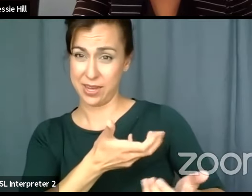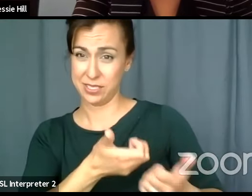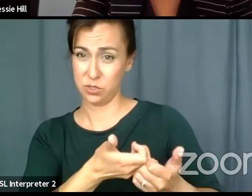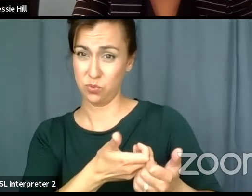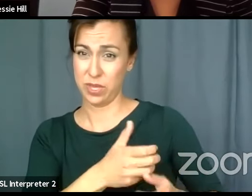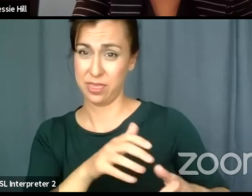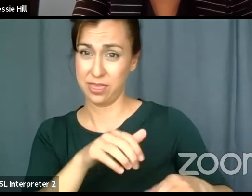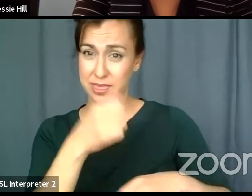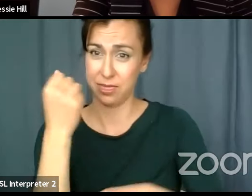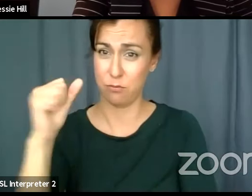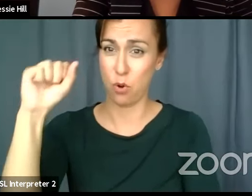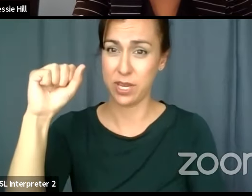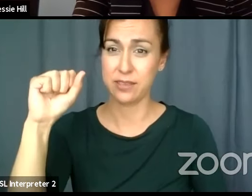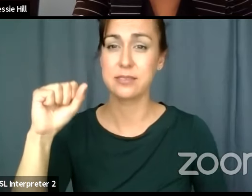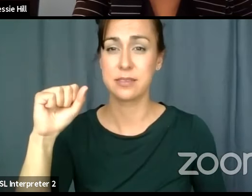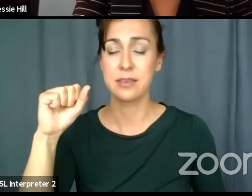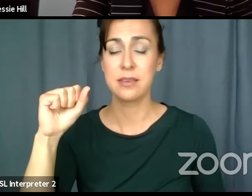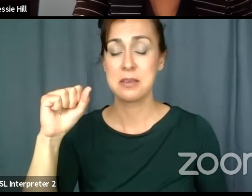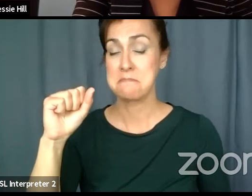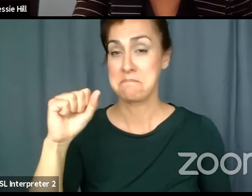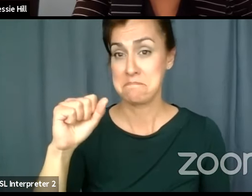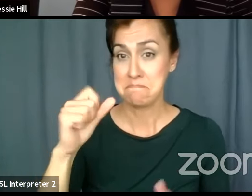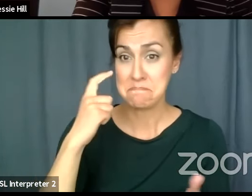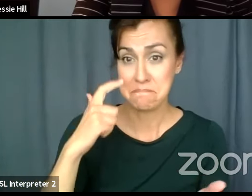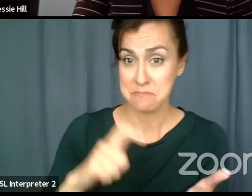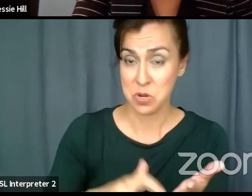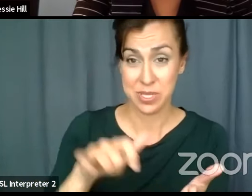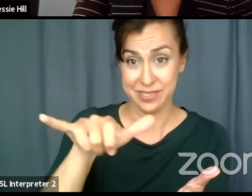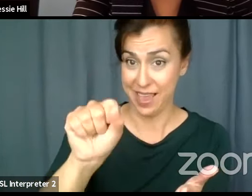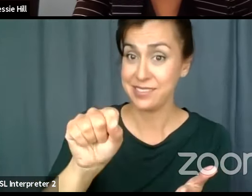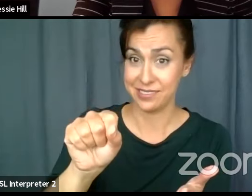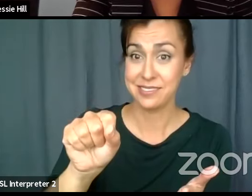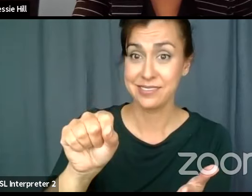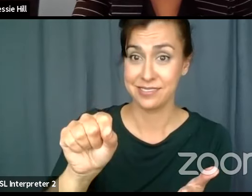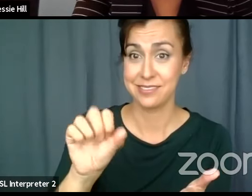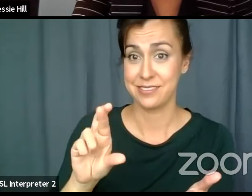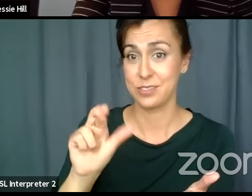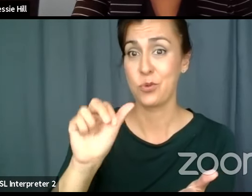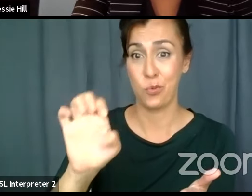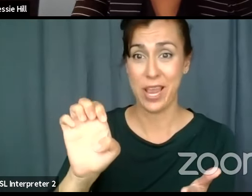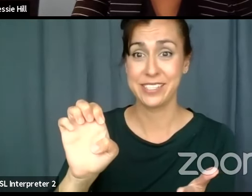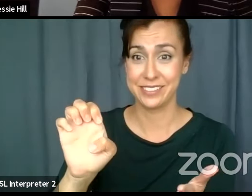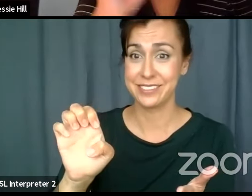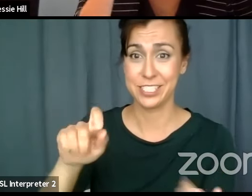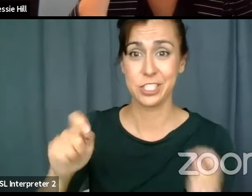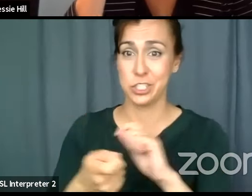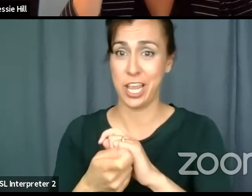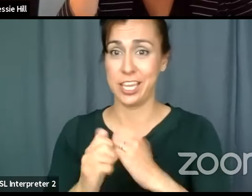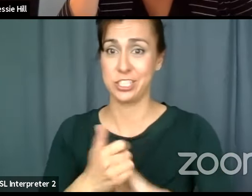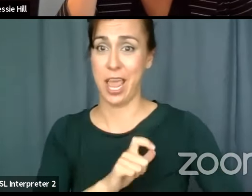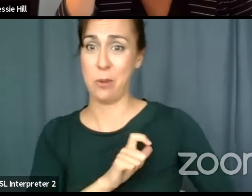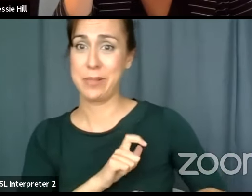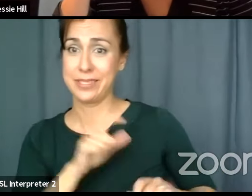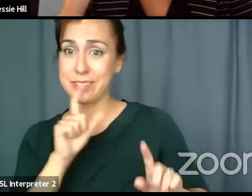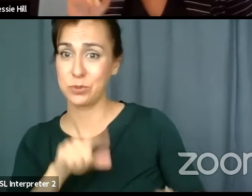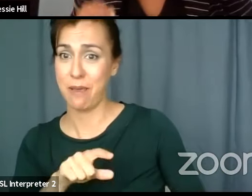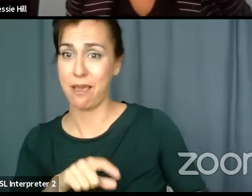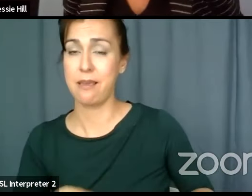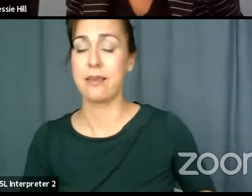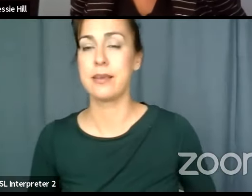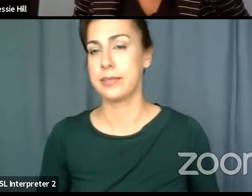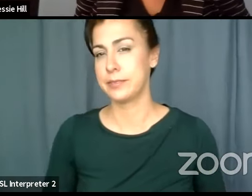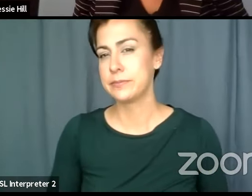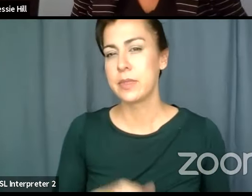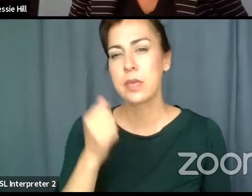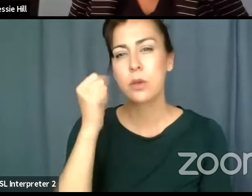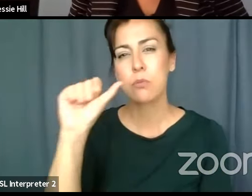right? And they found that it was, right? That protests, we all know, that are typically